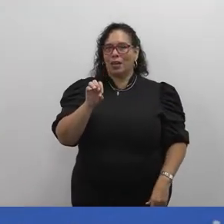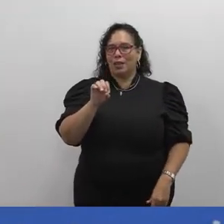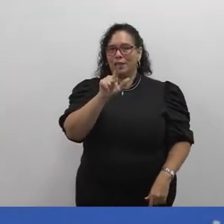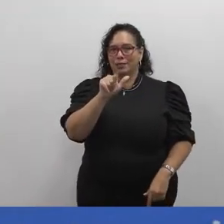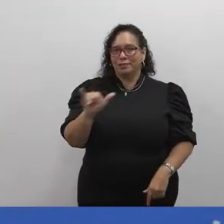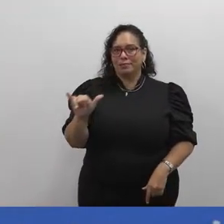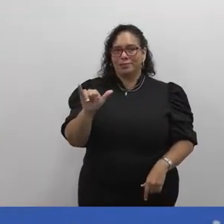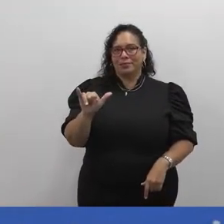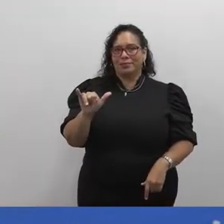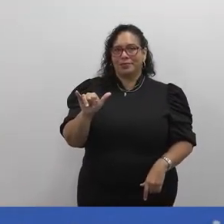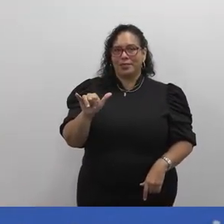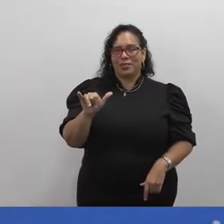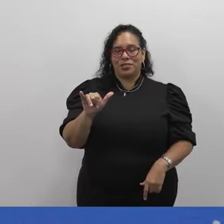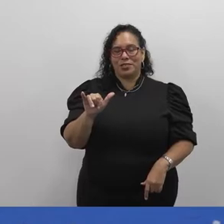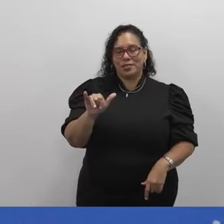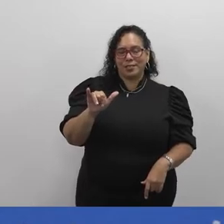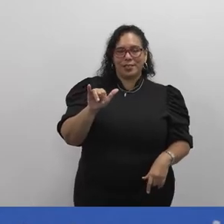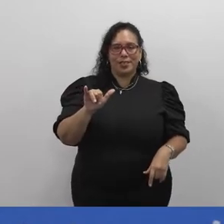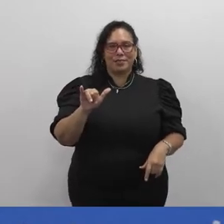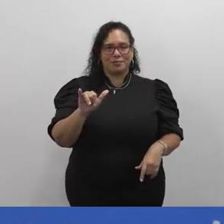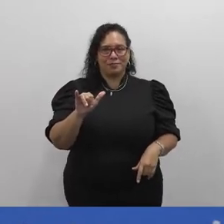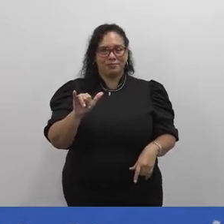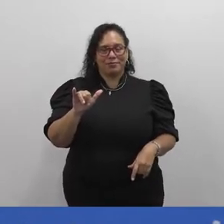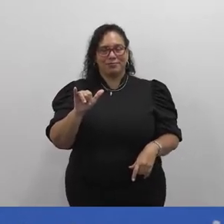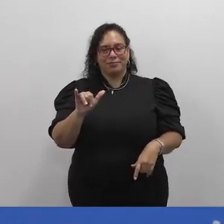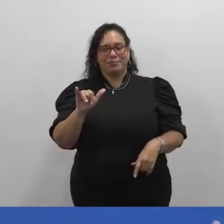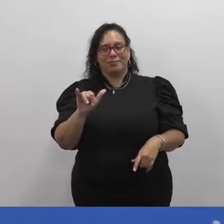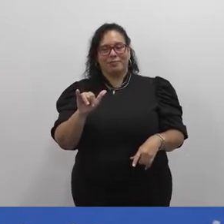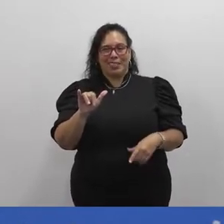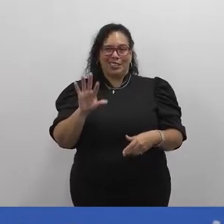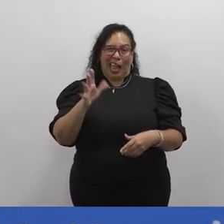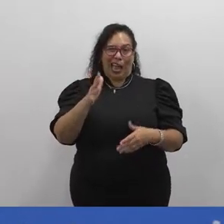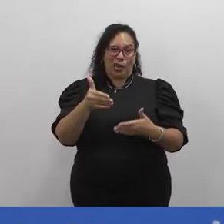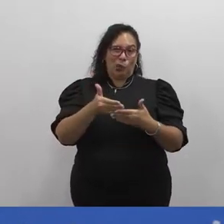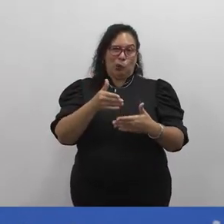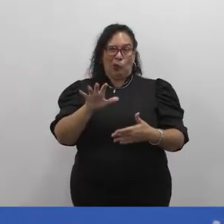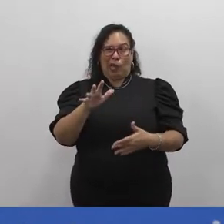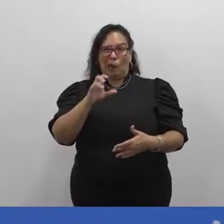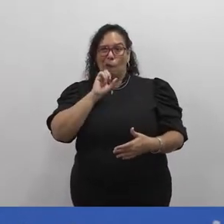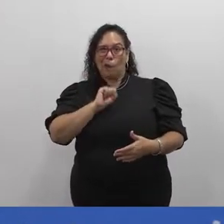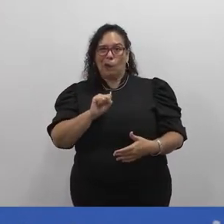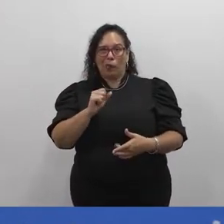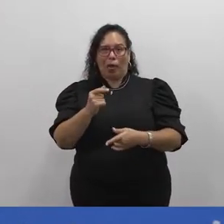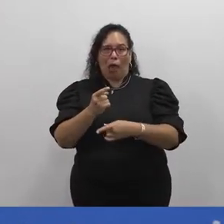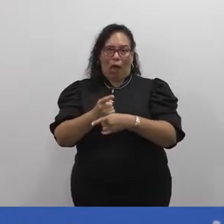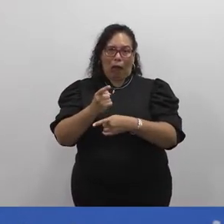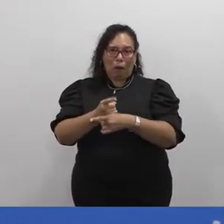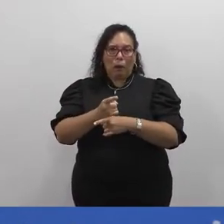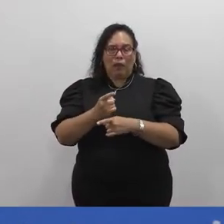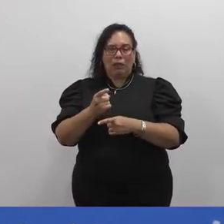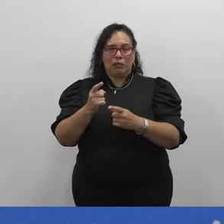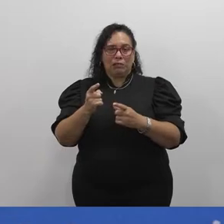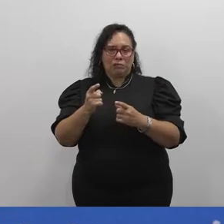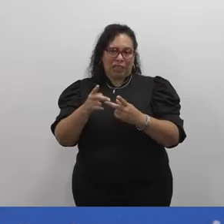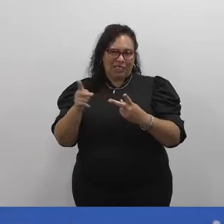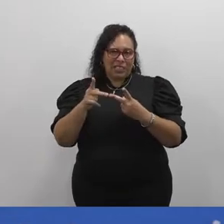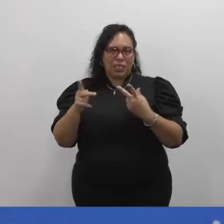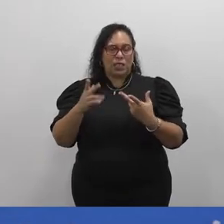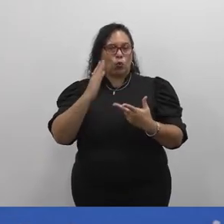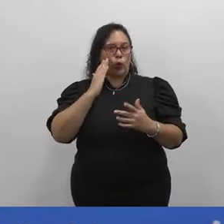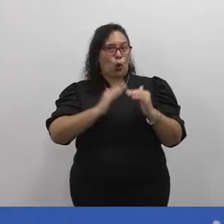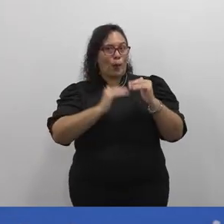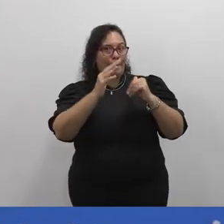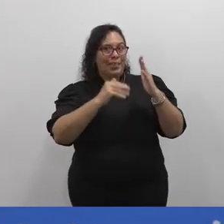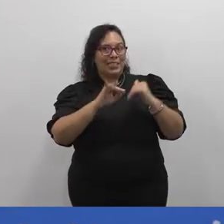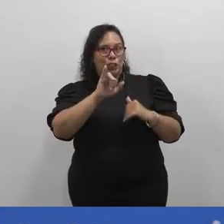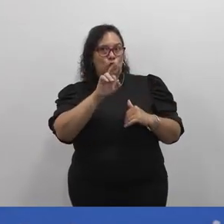our newer schools, however we want to say that, that there are adequate facilities. We know we're building a whole new building at Jordan